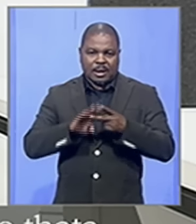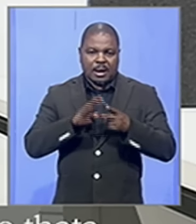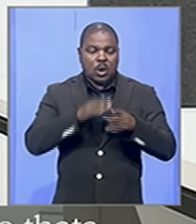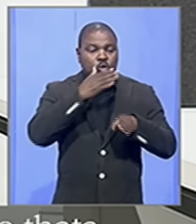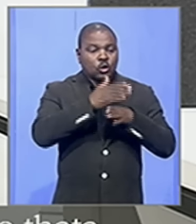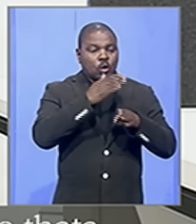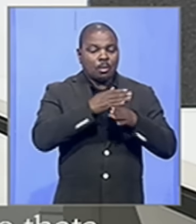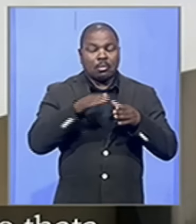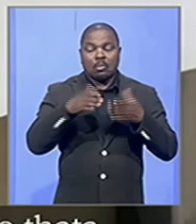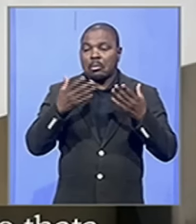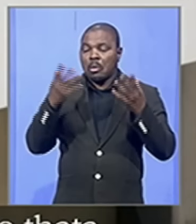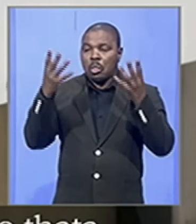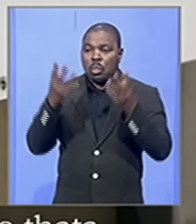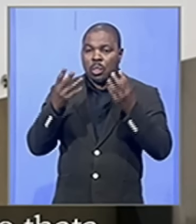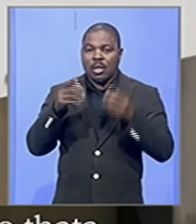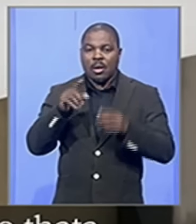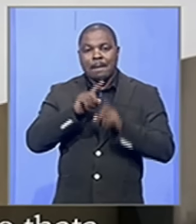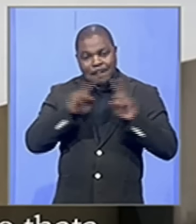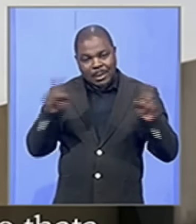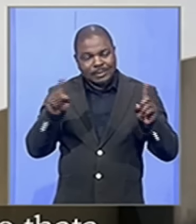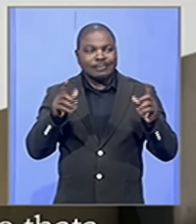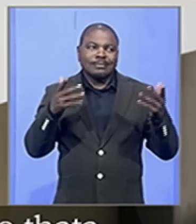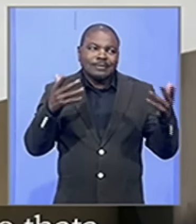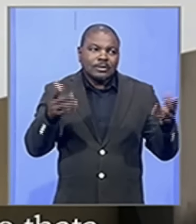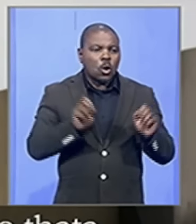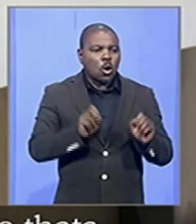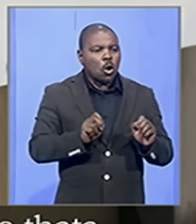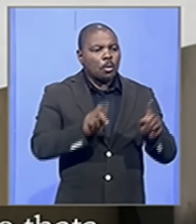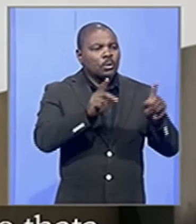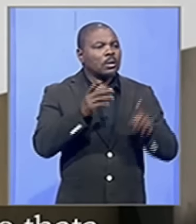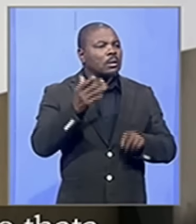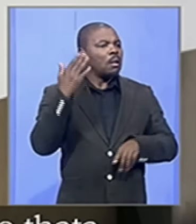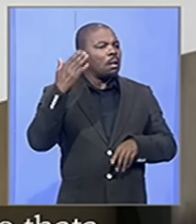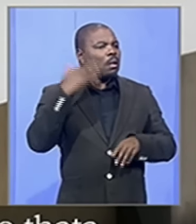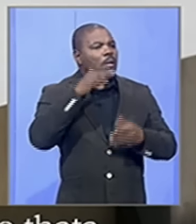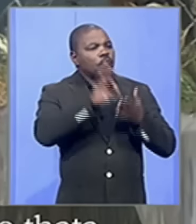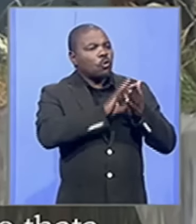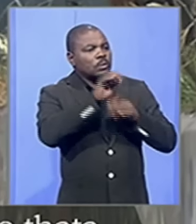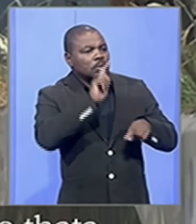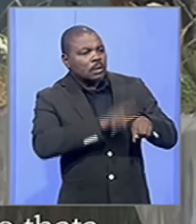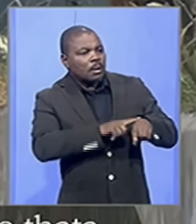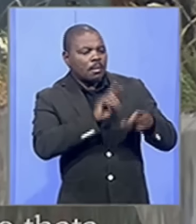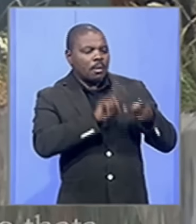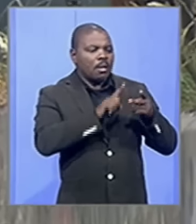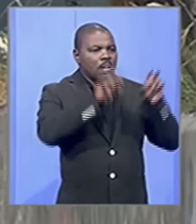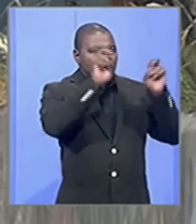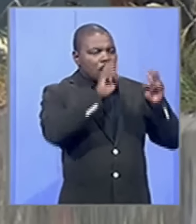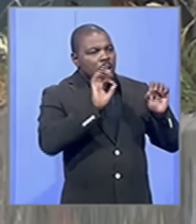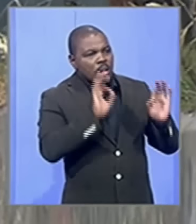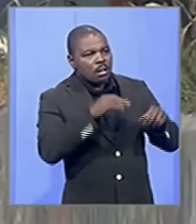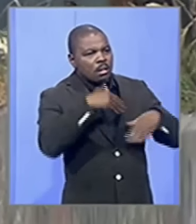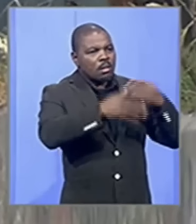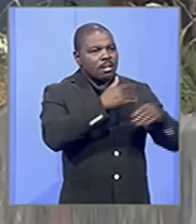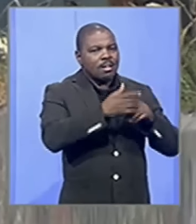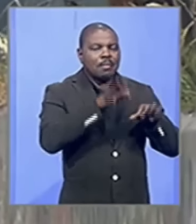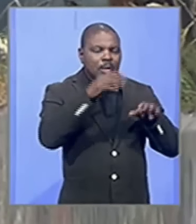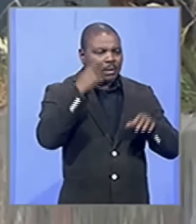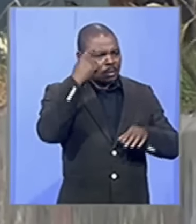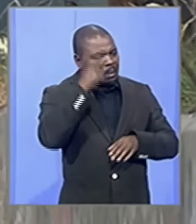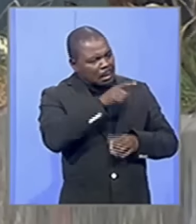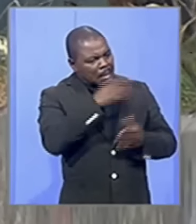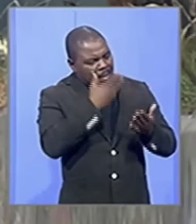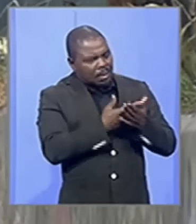e tla le mororo go nnile le ditšhono tsa nakwana tsa tiro ka motsi wa ditlhopho le thebolo e lolameng ya motlakase tse go neng go bonetswe pele fa di